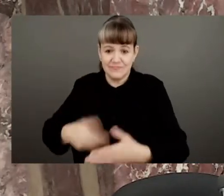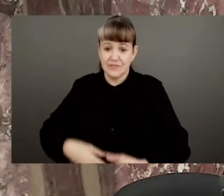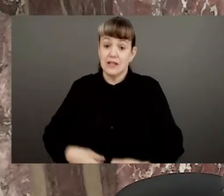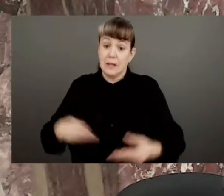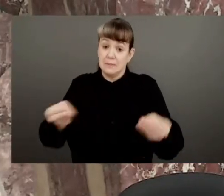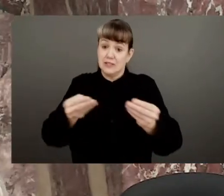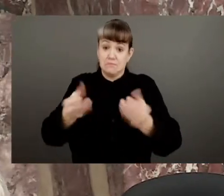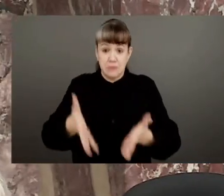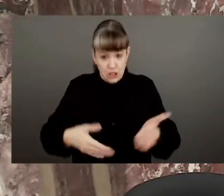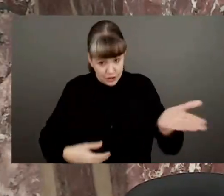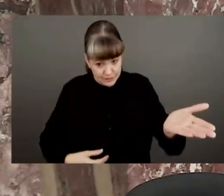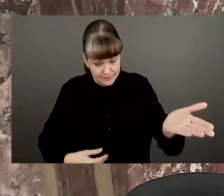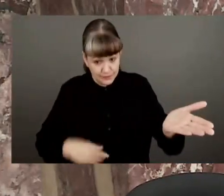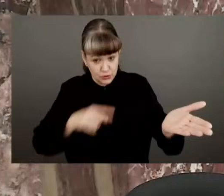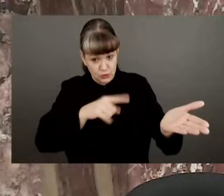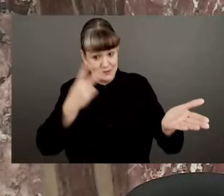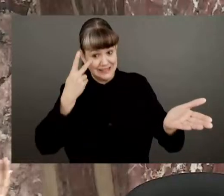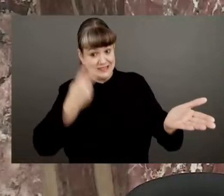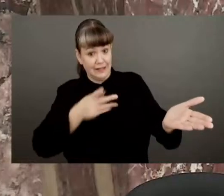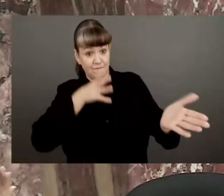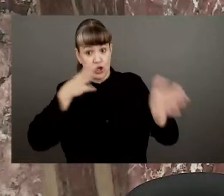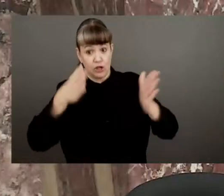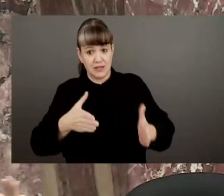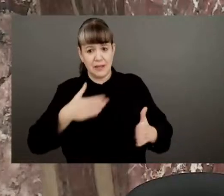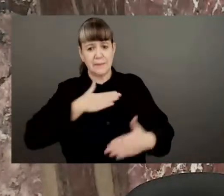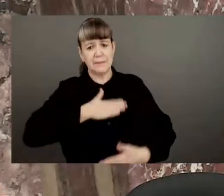single day. Thank you, Mr. Speaker.